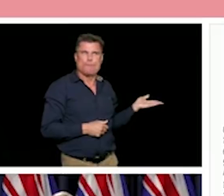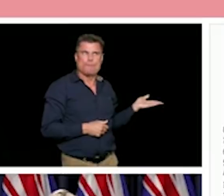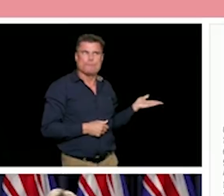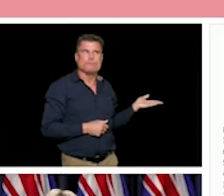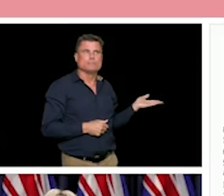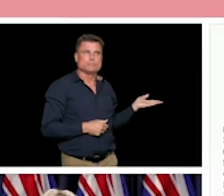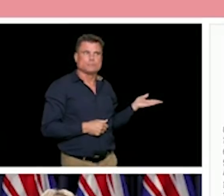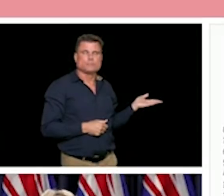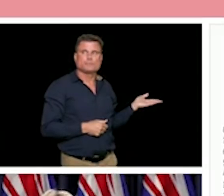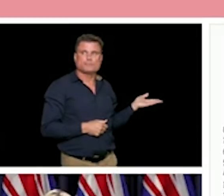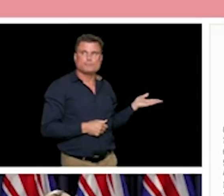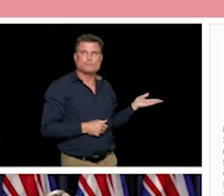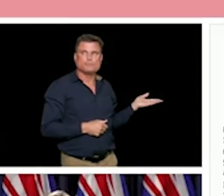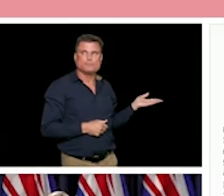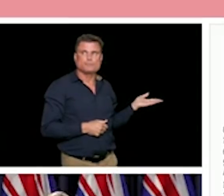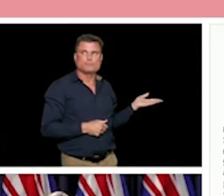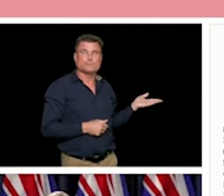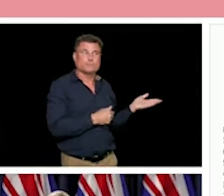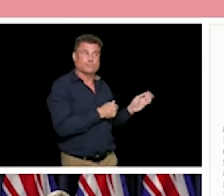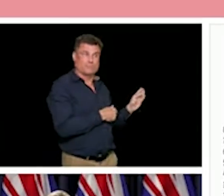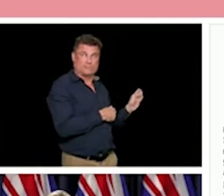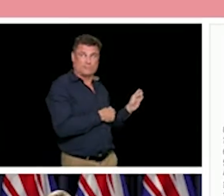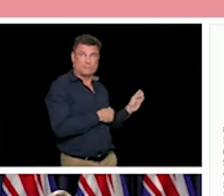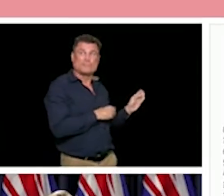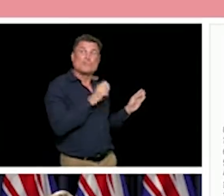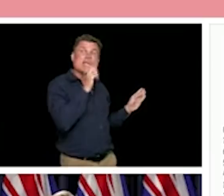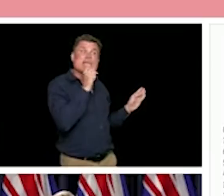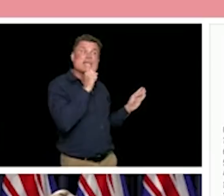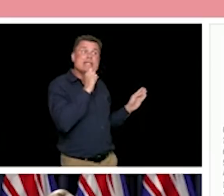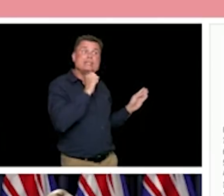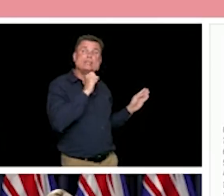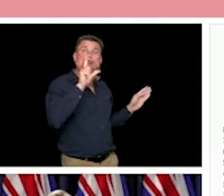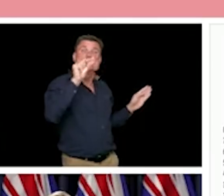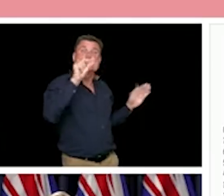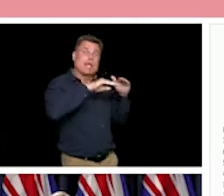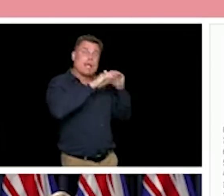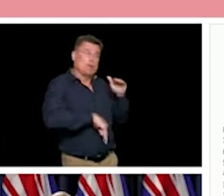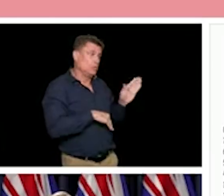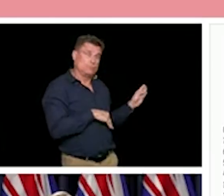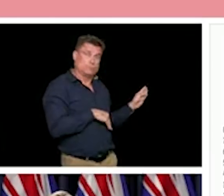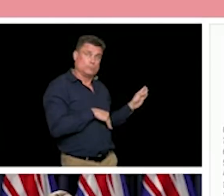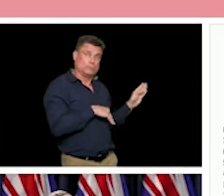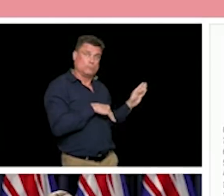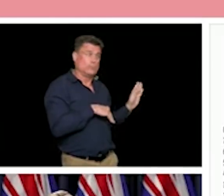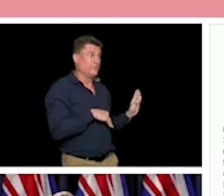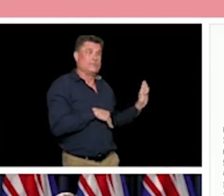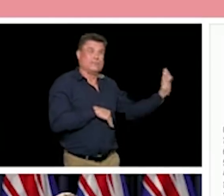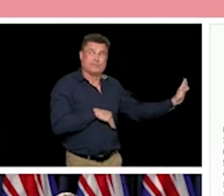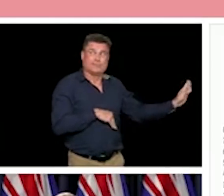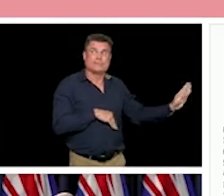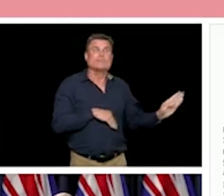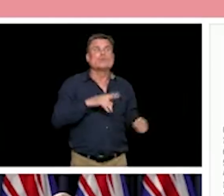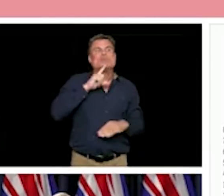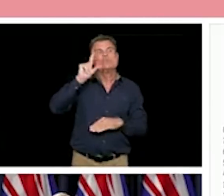These two graphs give us a better sense of that. When we look at the one on the left is under 20 years of age, and